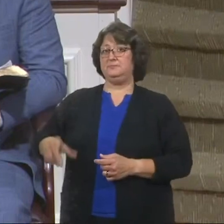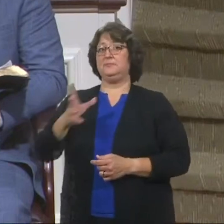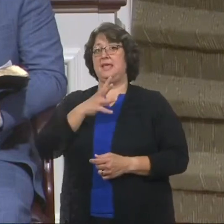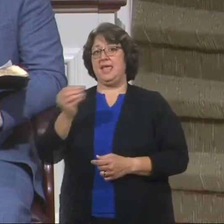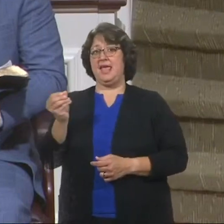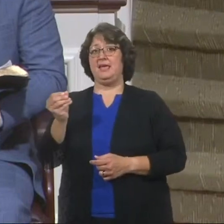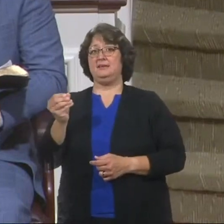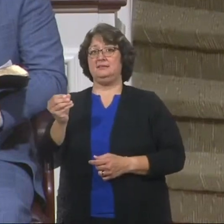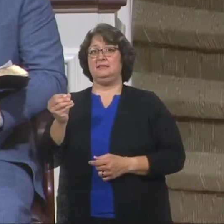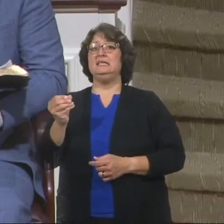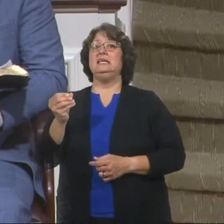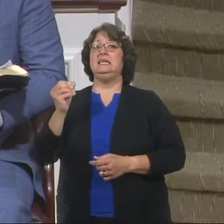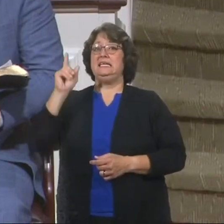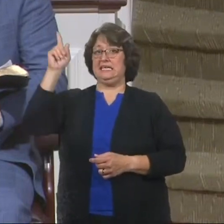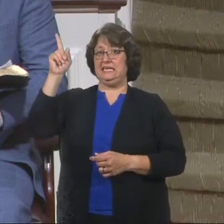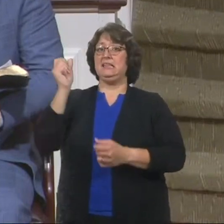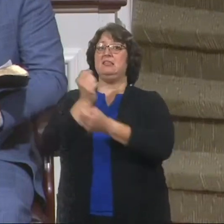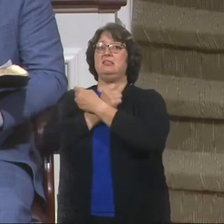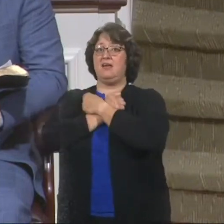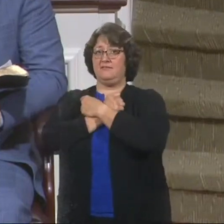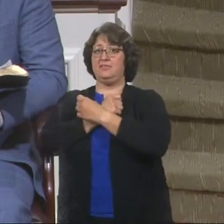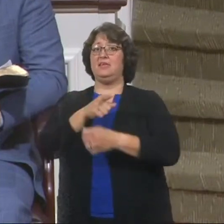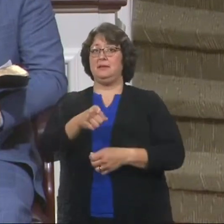me? But he loveth him.